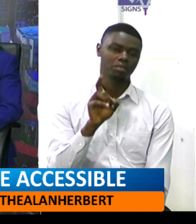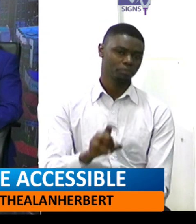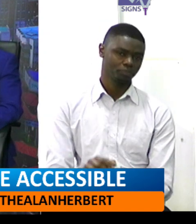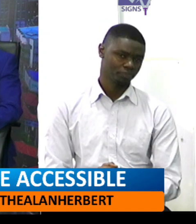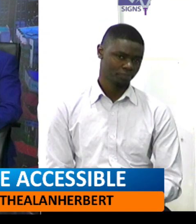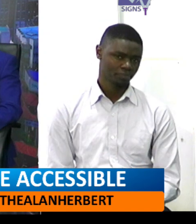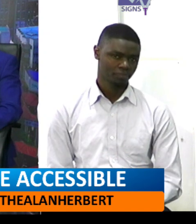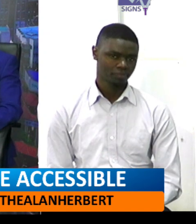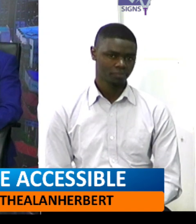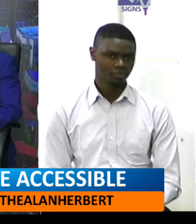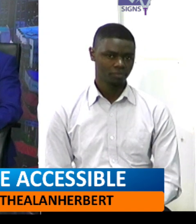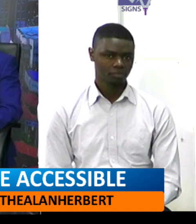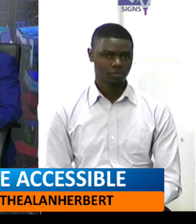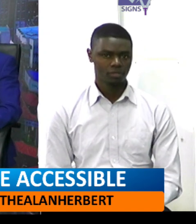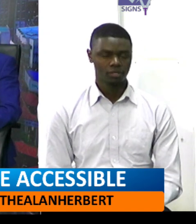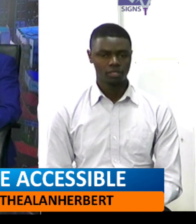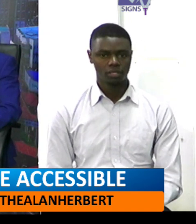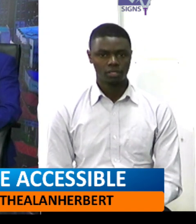Yes,